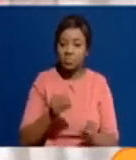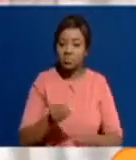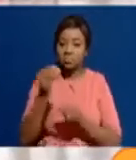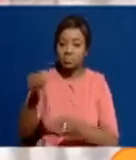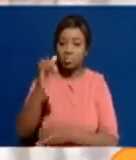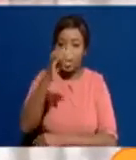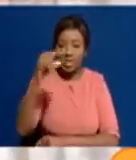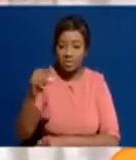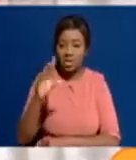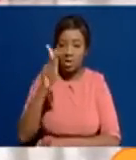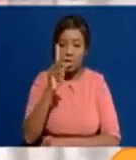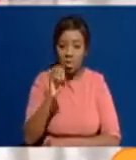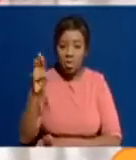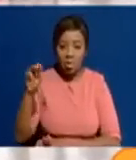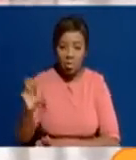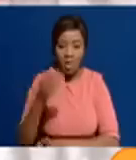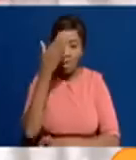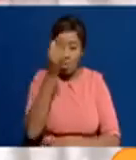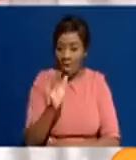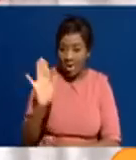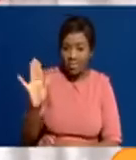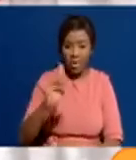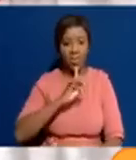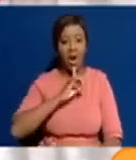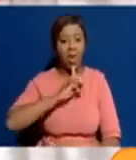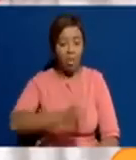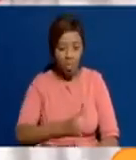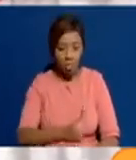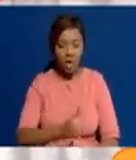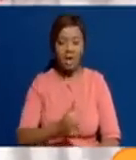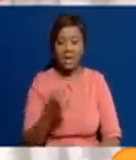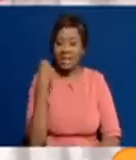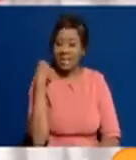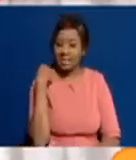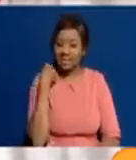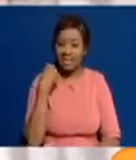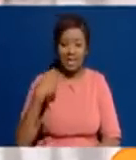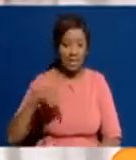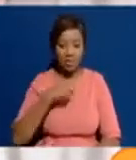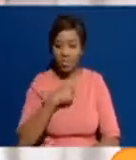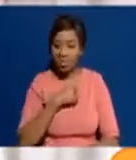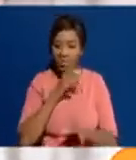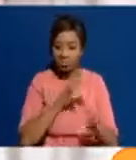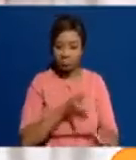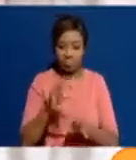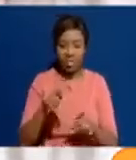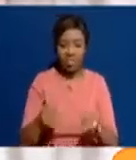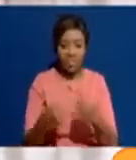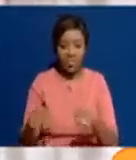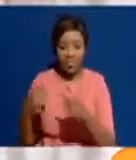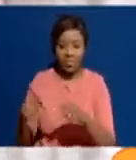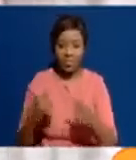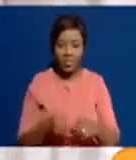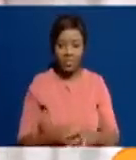IG Kome, because it is under his command that yesterday we were assaulted with tear gas.